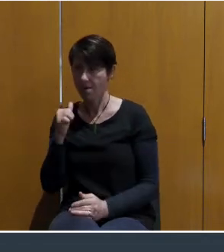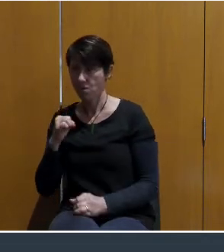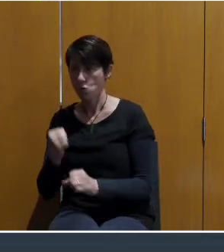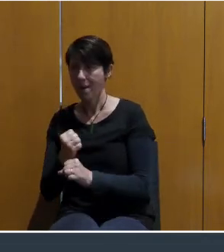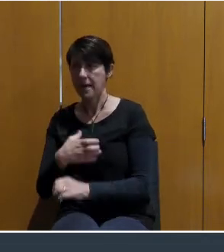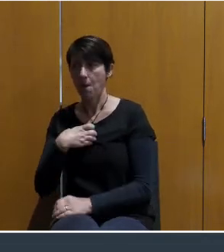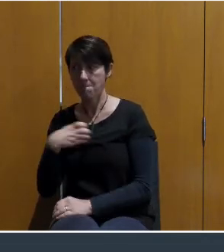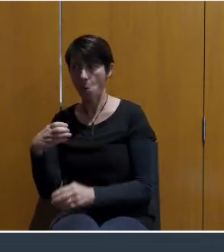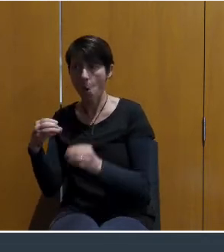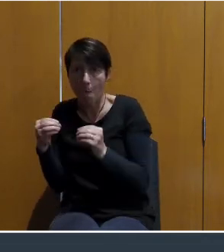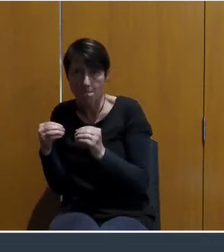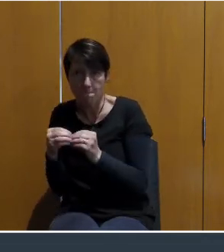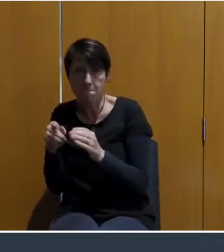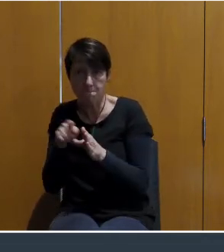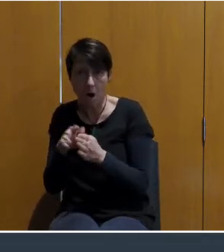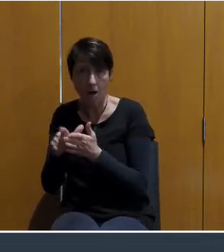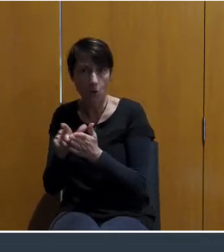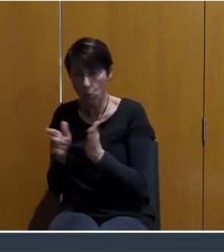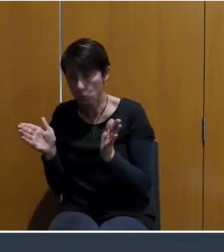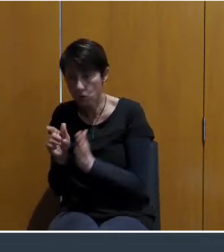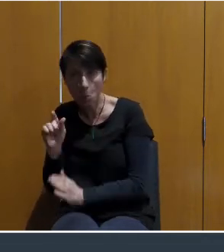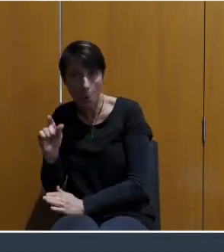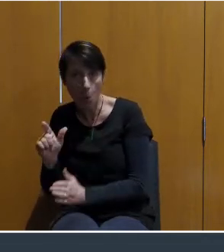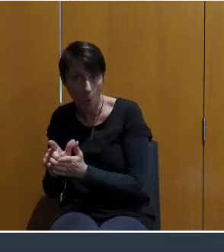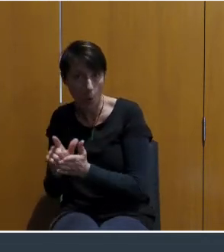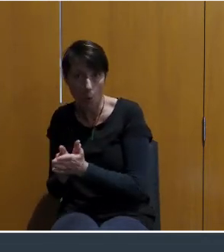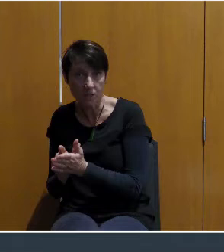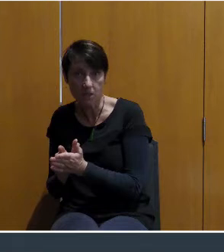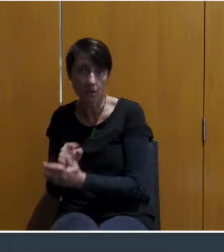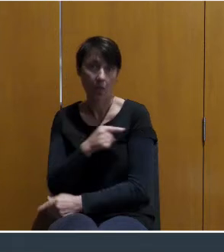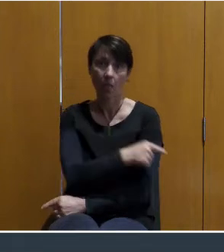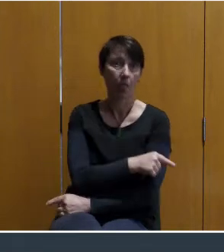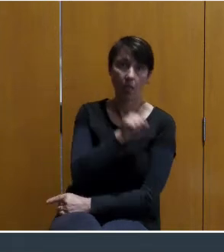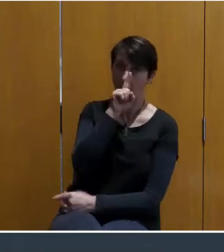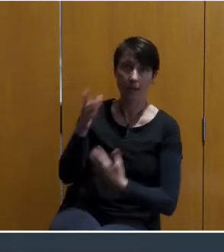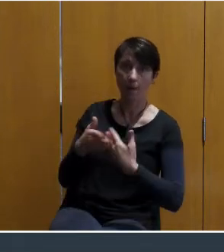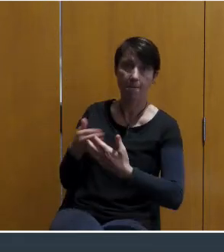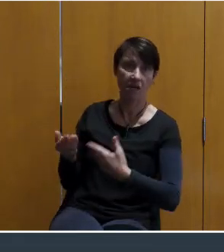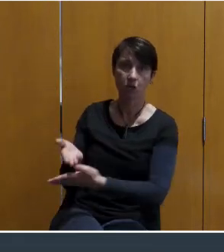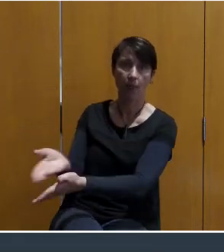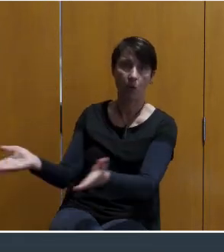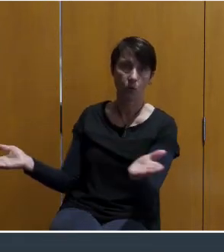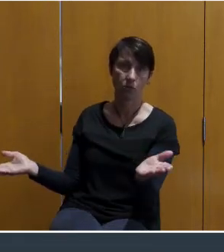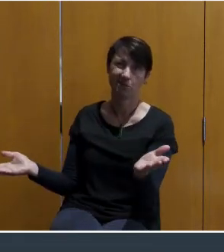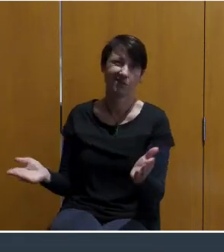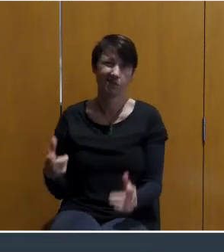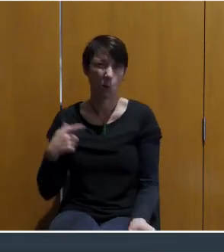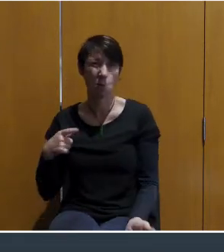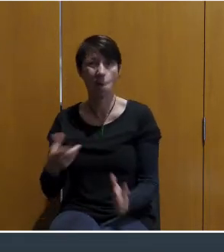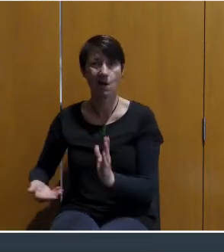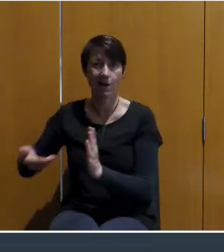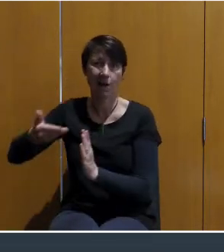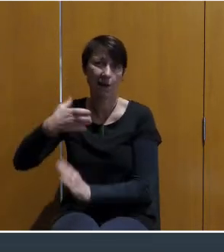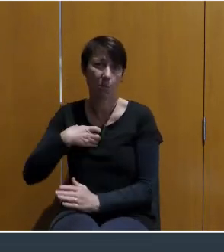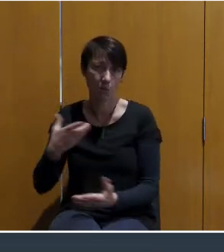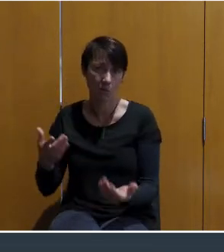There needs to be more staff on the ground out there handing infringements to the people that are obviously breaking the